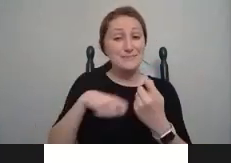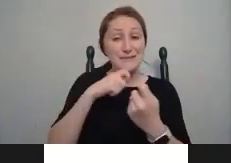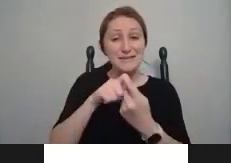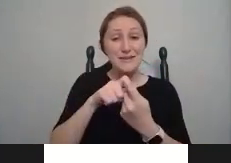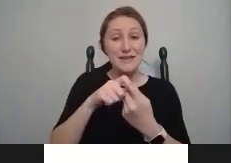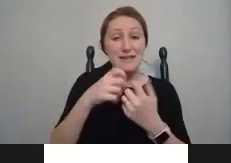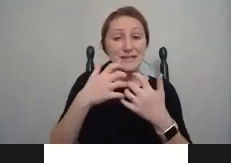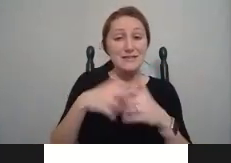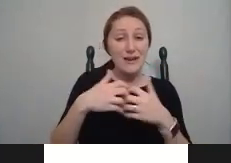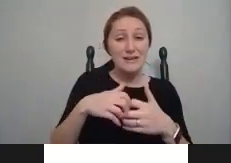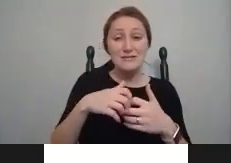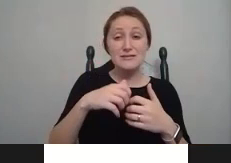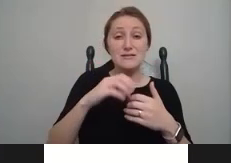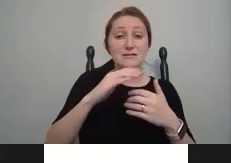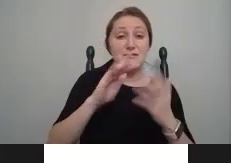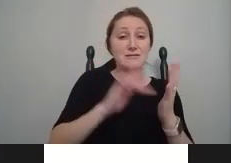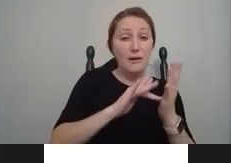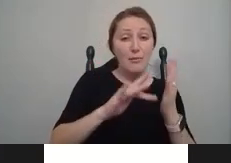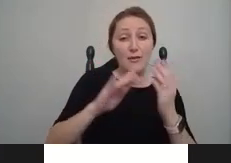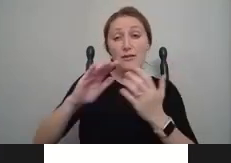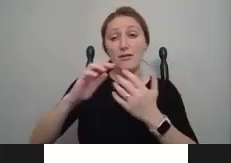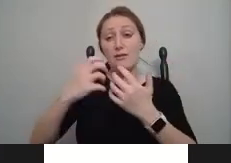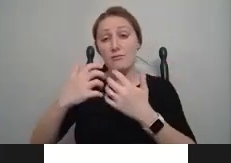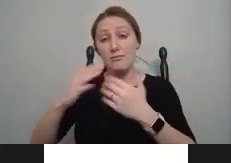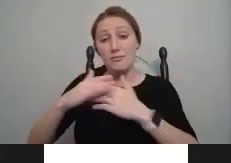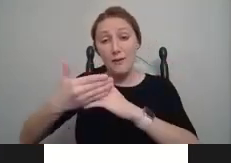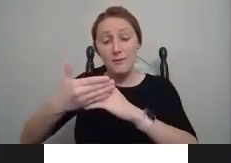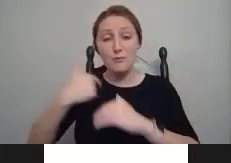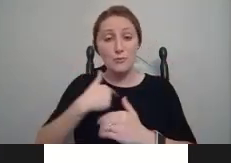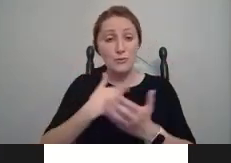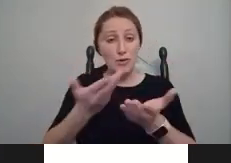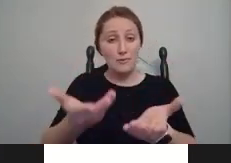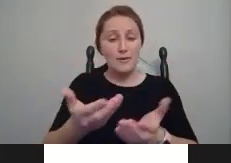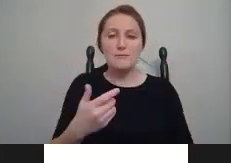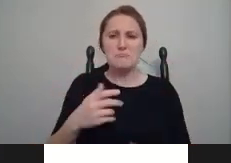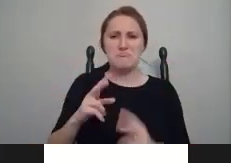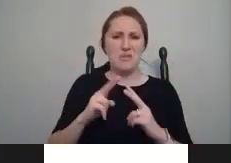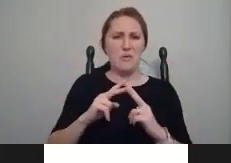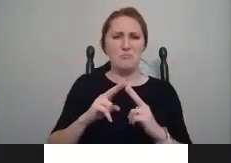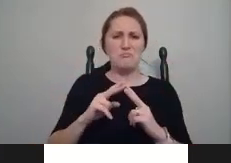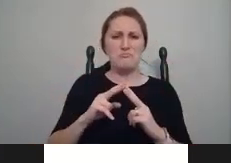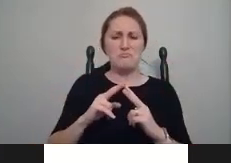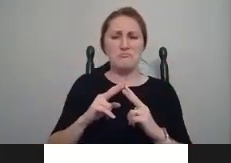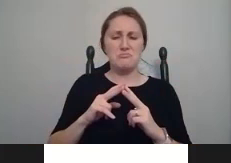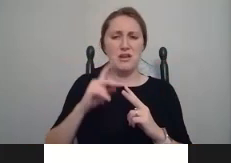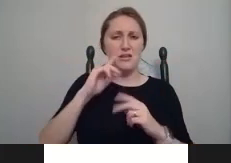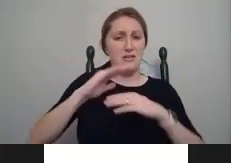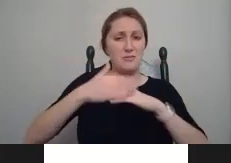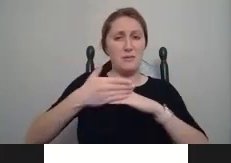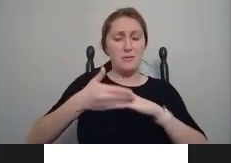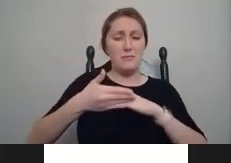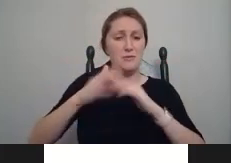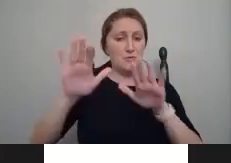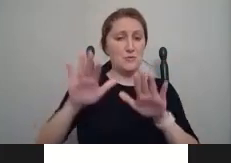or laptop that we would recommend? I think either. I think a laptop is great, and for